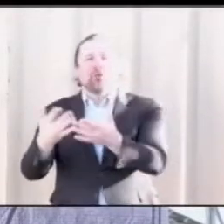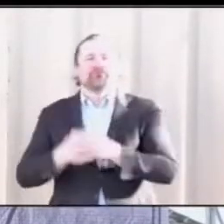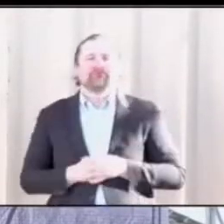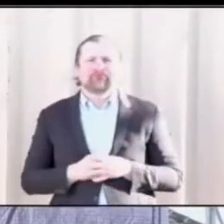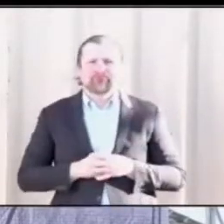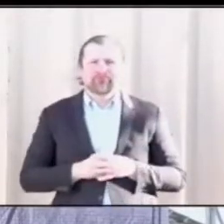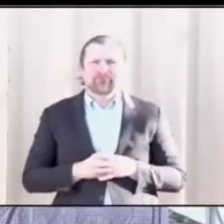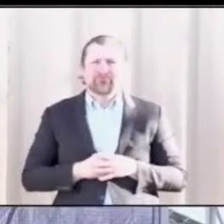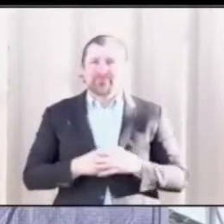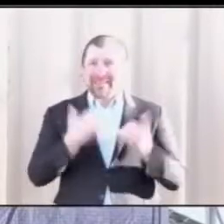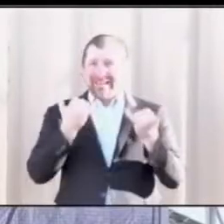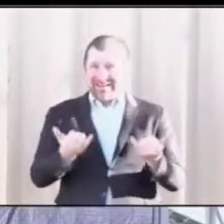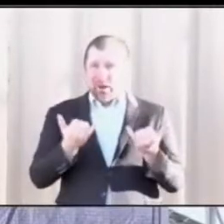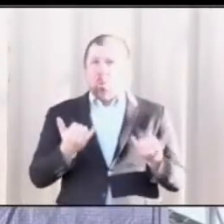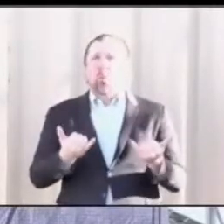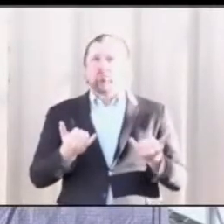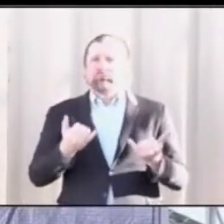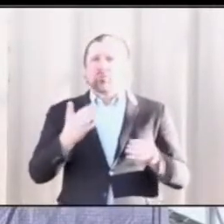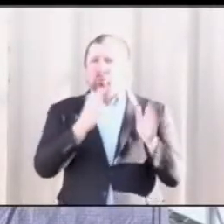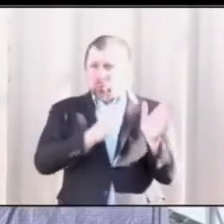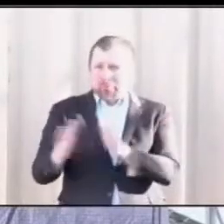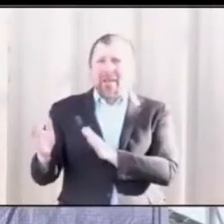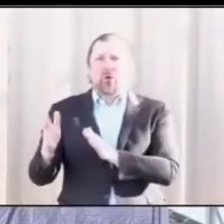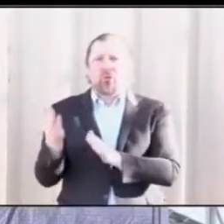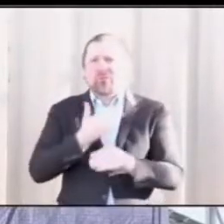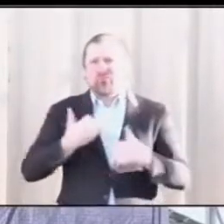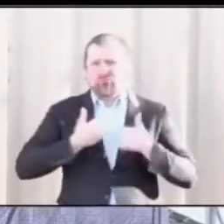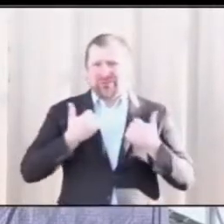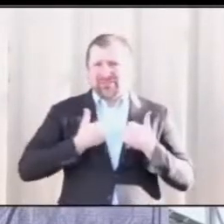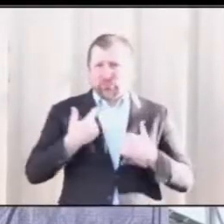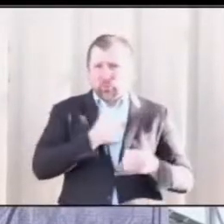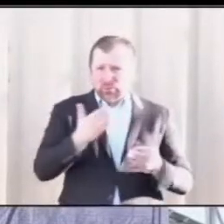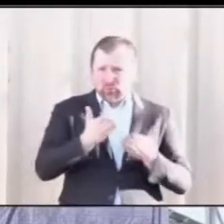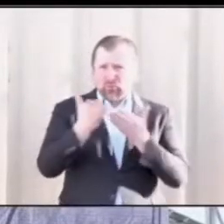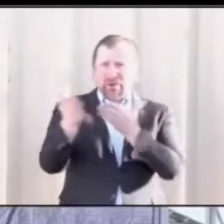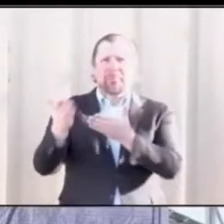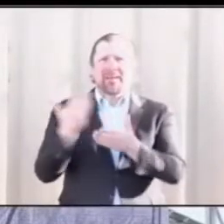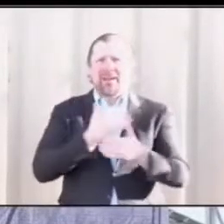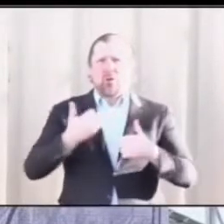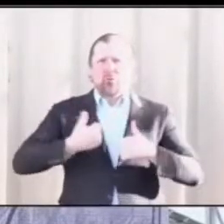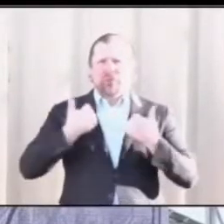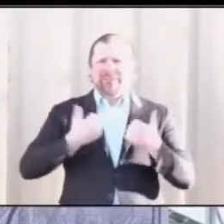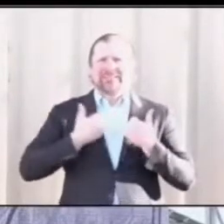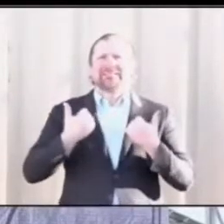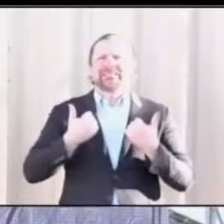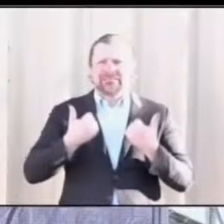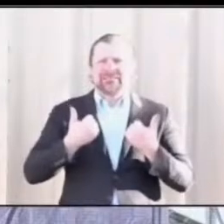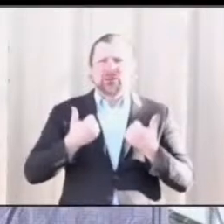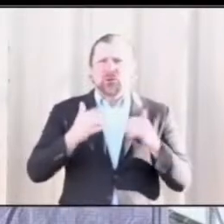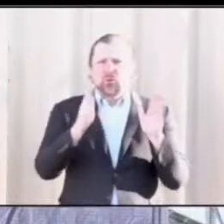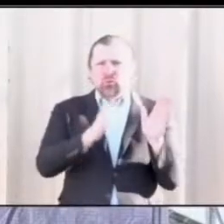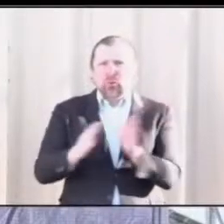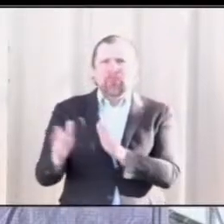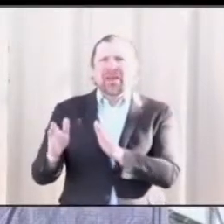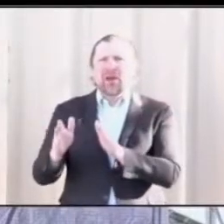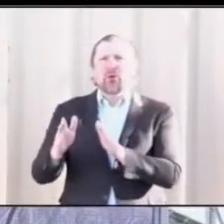In order to prepare our residents, we just would recommend that our residents go to